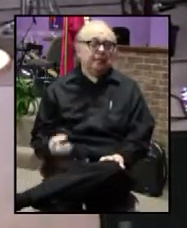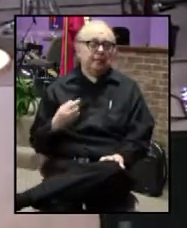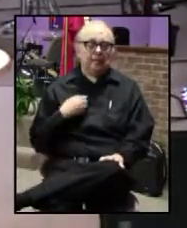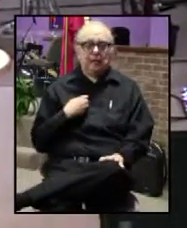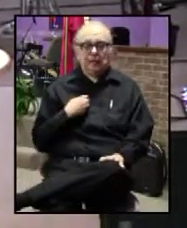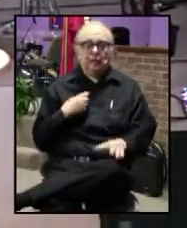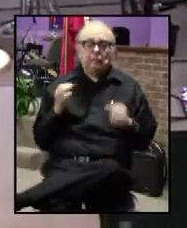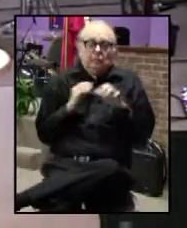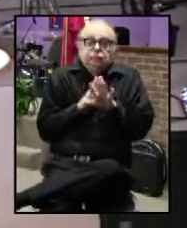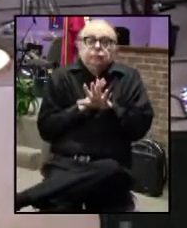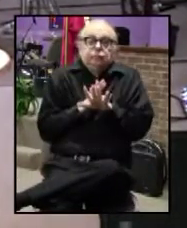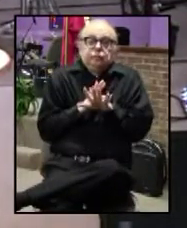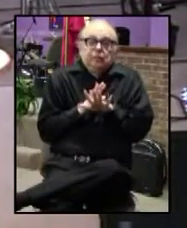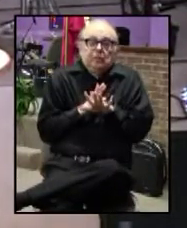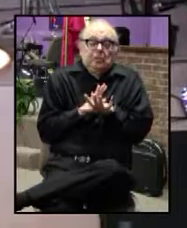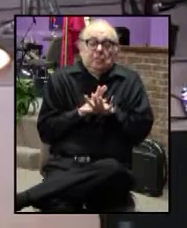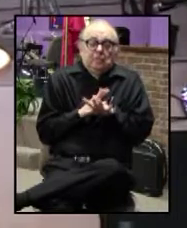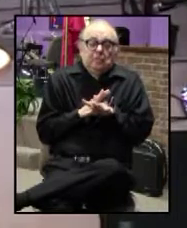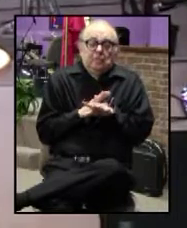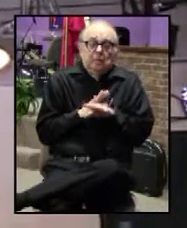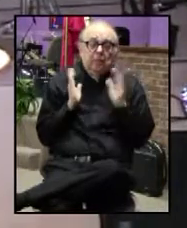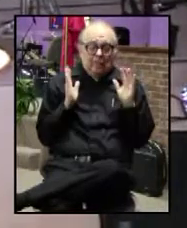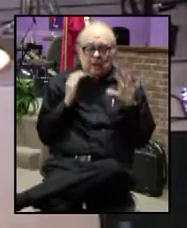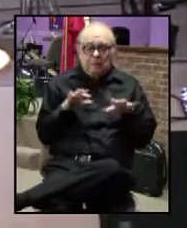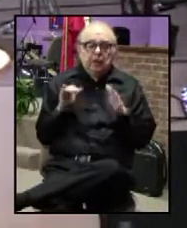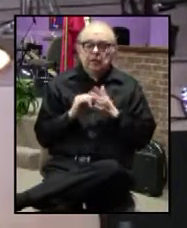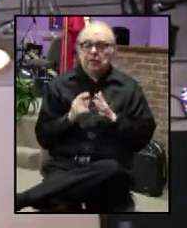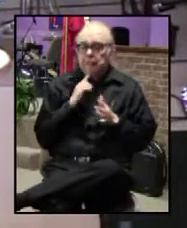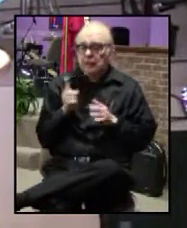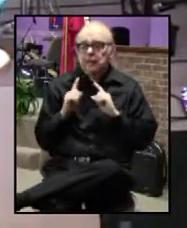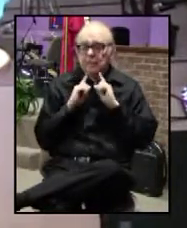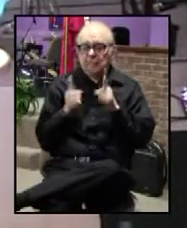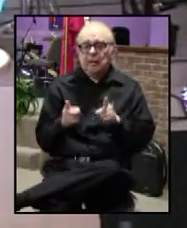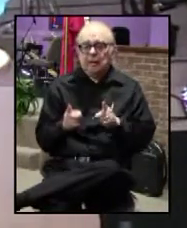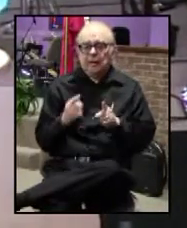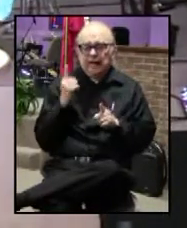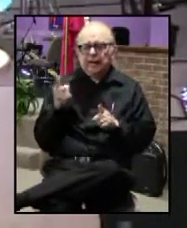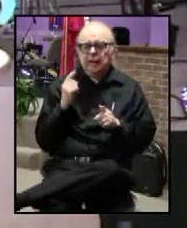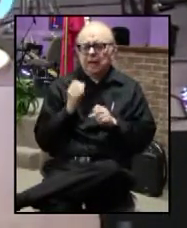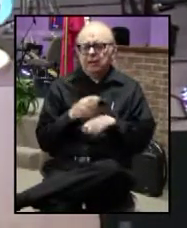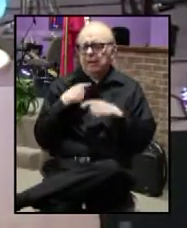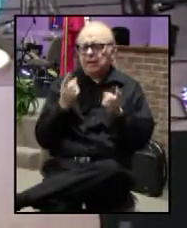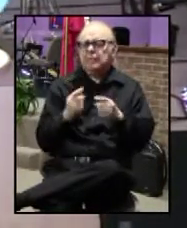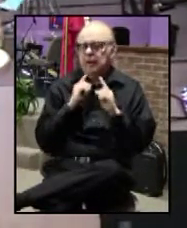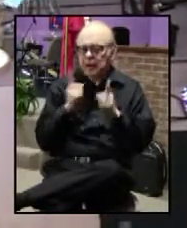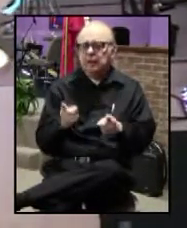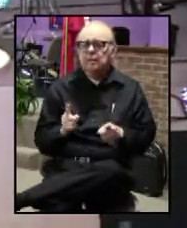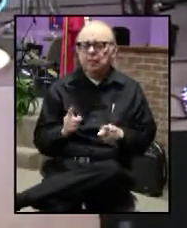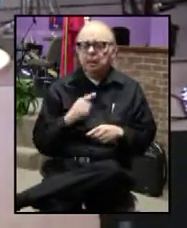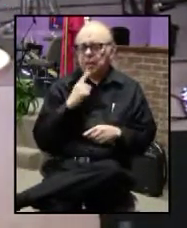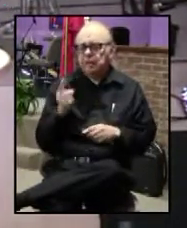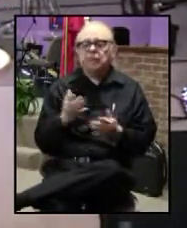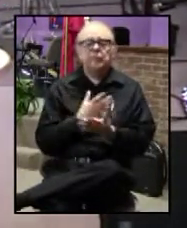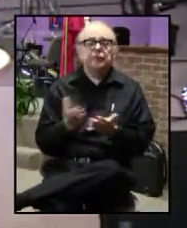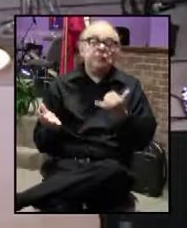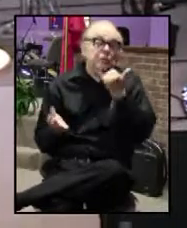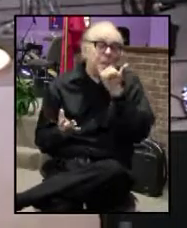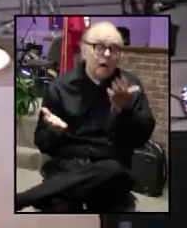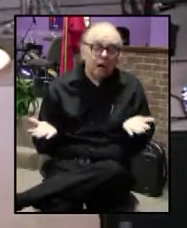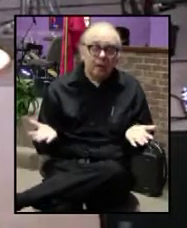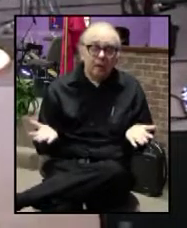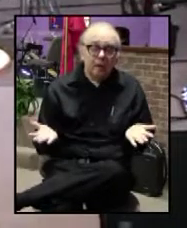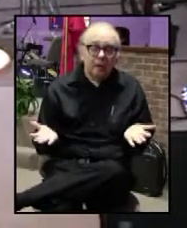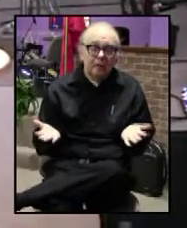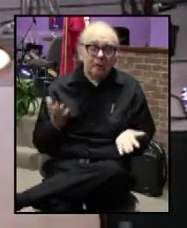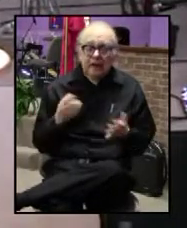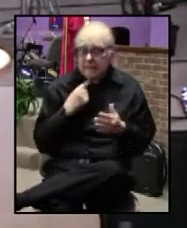I'm going to freeze up. And if I do tell them the answer, which I think I've got to give them an answer, I'm going to tell them something wrong.